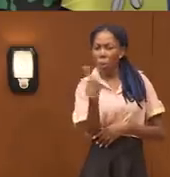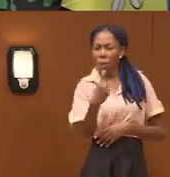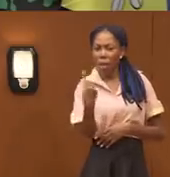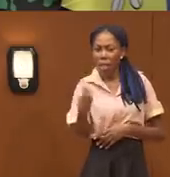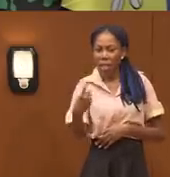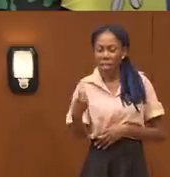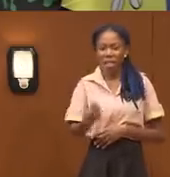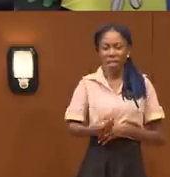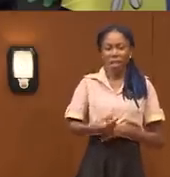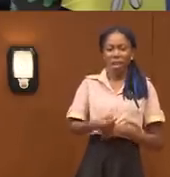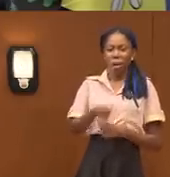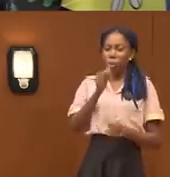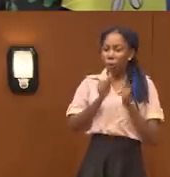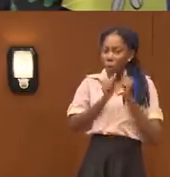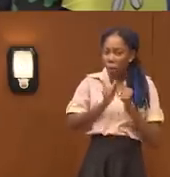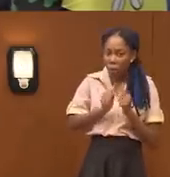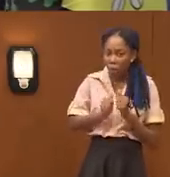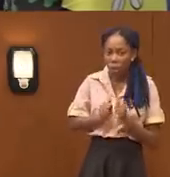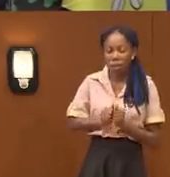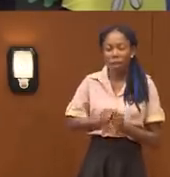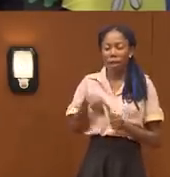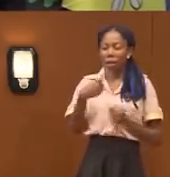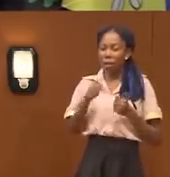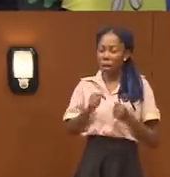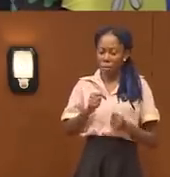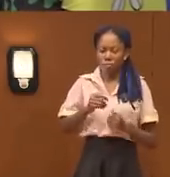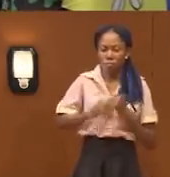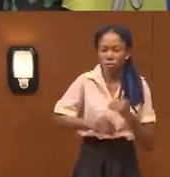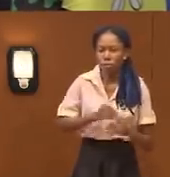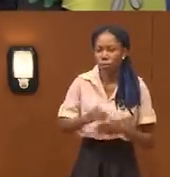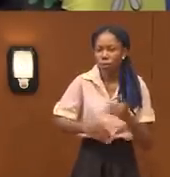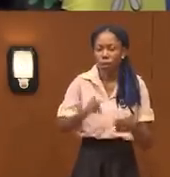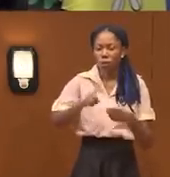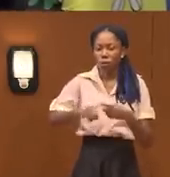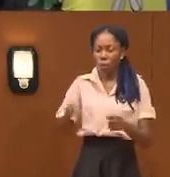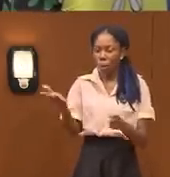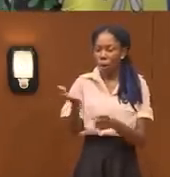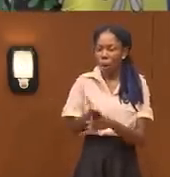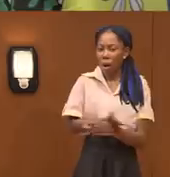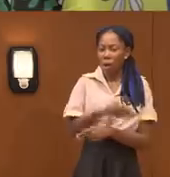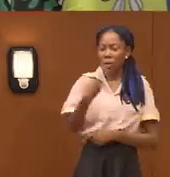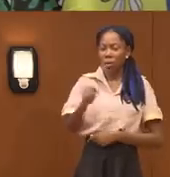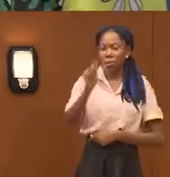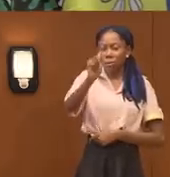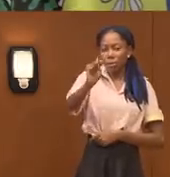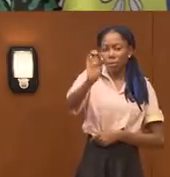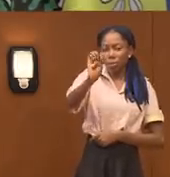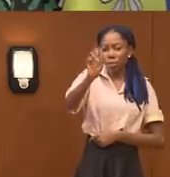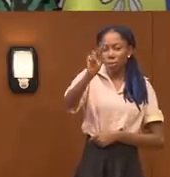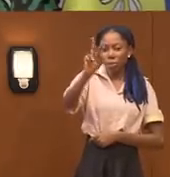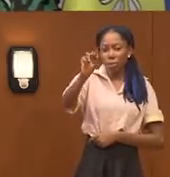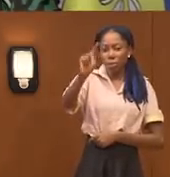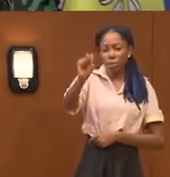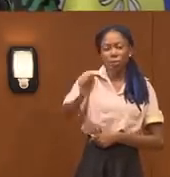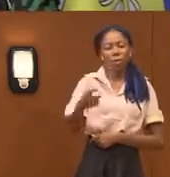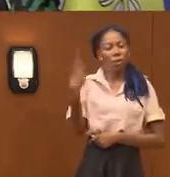there's only one condition. The process to evict the tenant must be complied with.